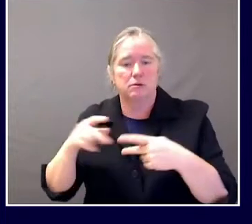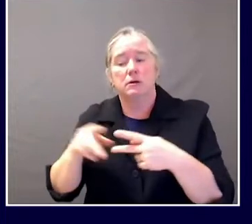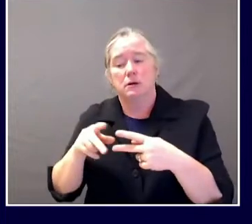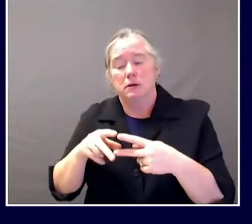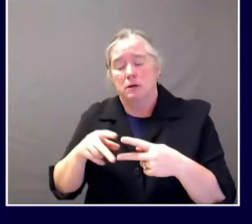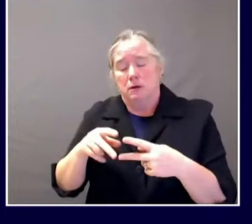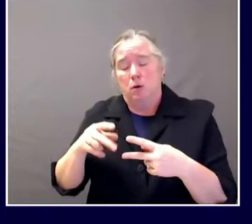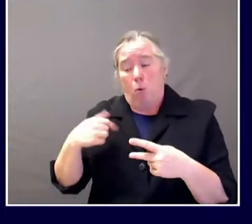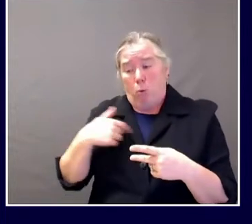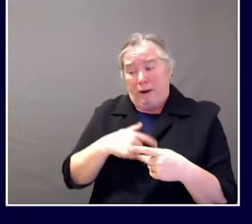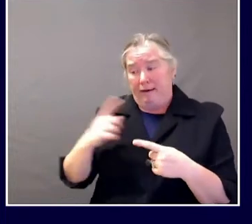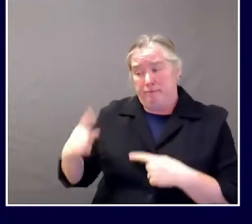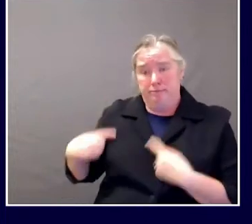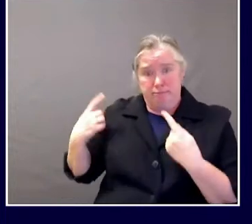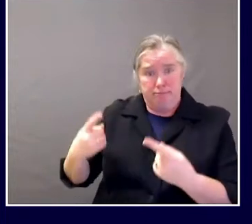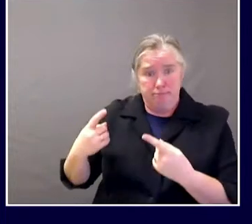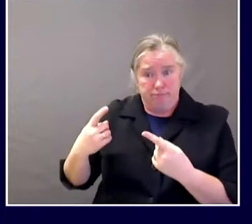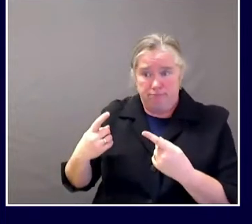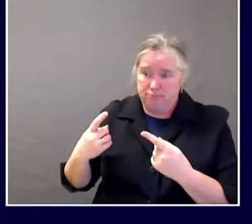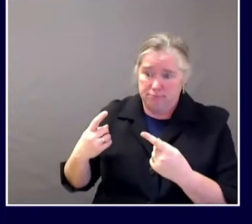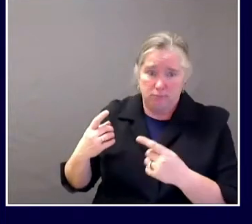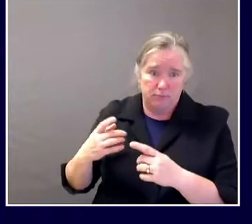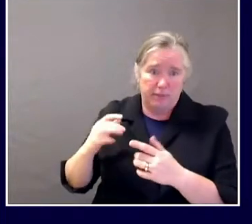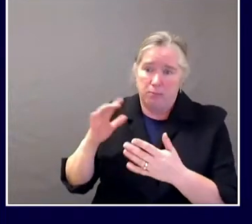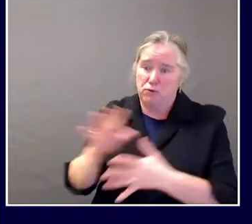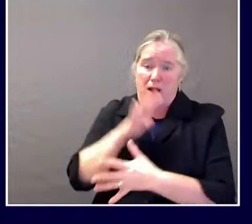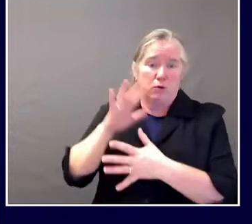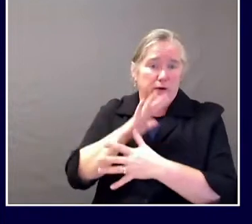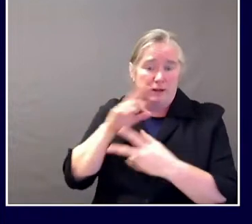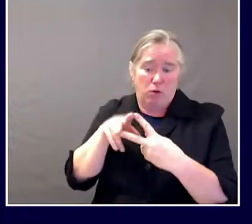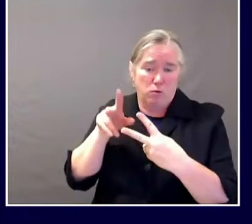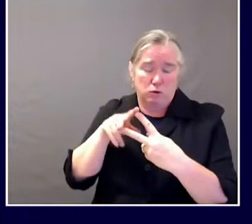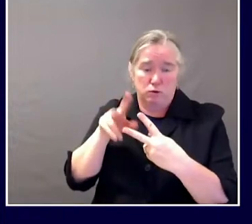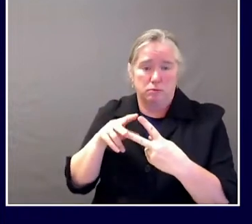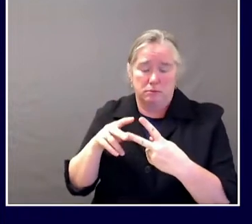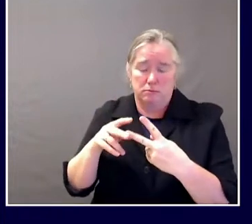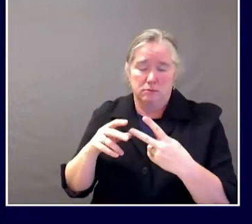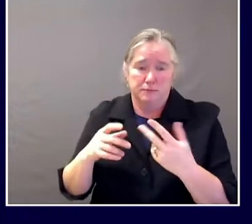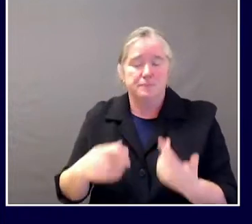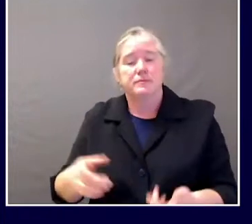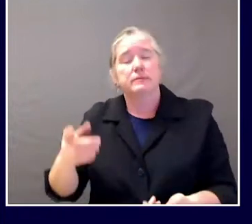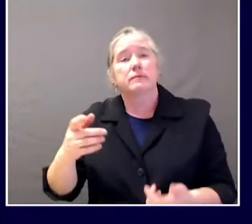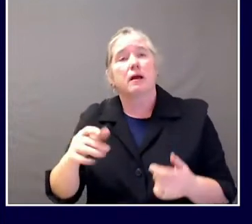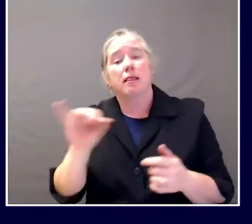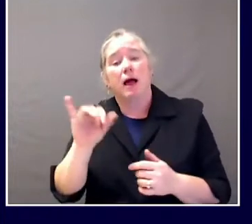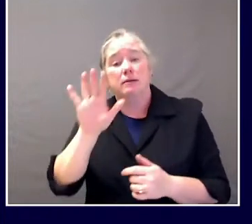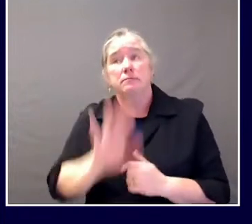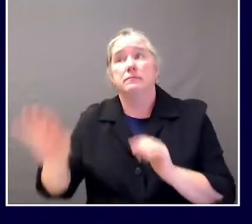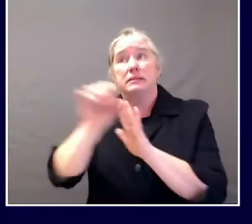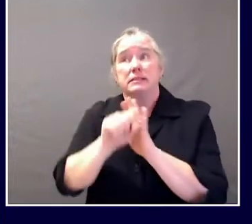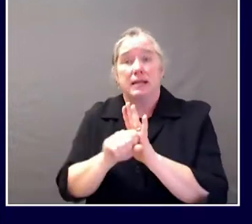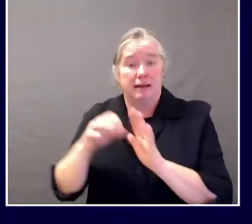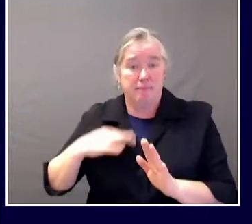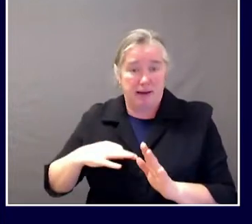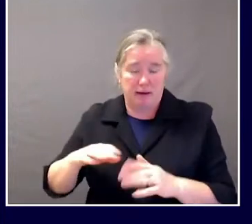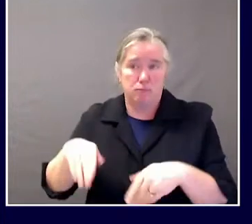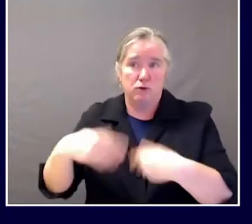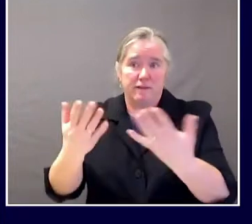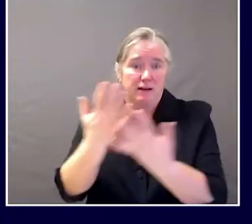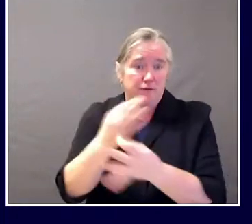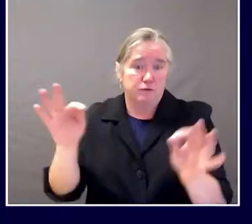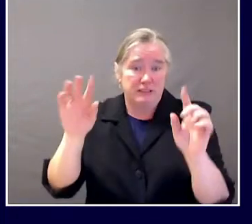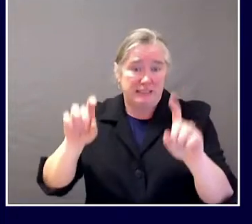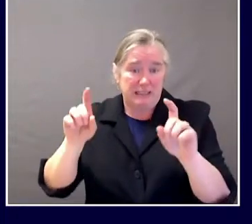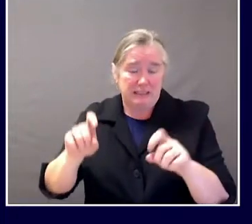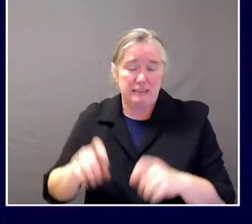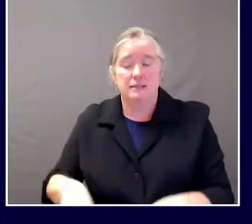and held true to ever since. As I mentioned to Evan a moment ago, for example, testing across the state of Maine, whether it be at Walgreens or